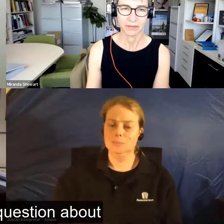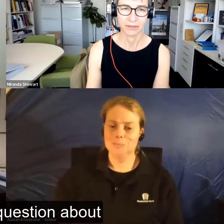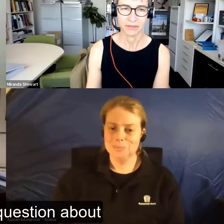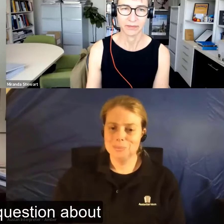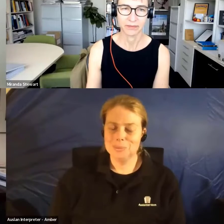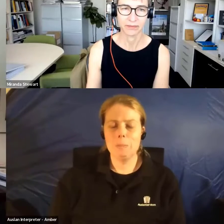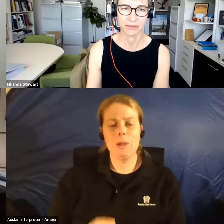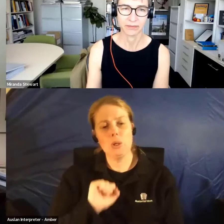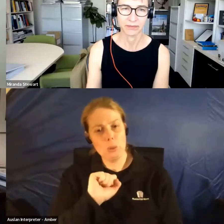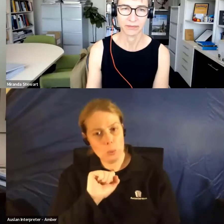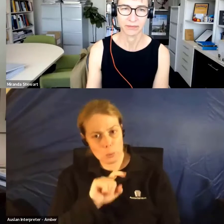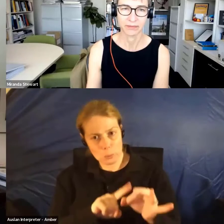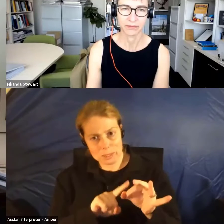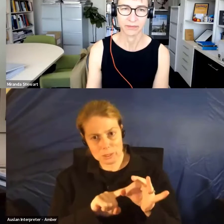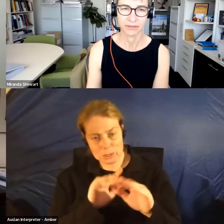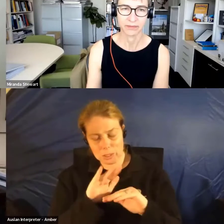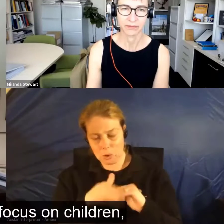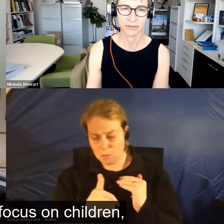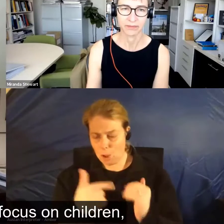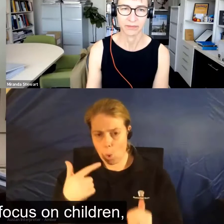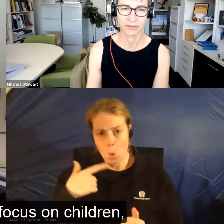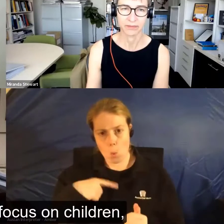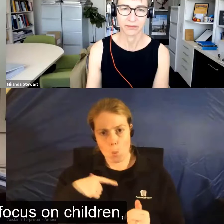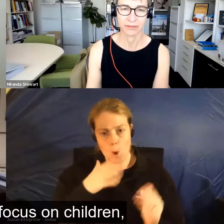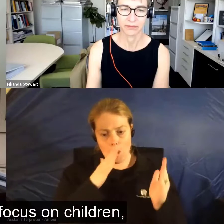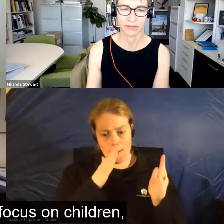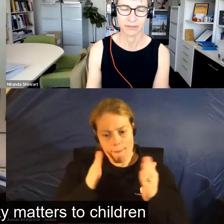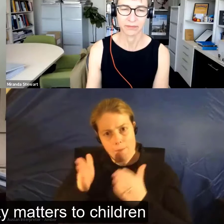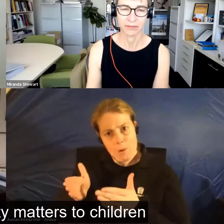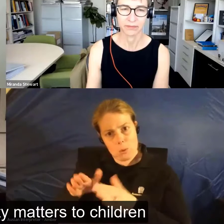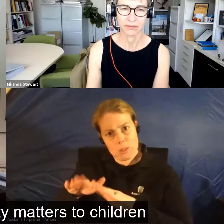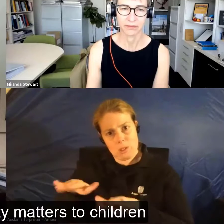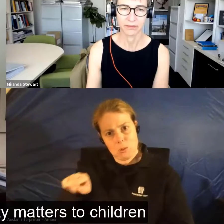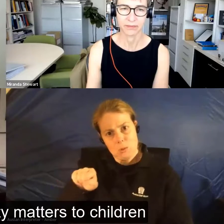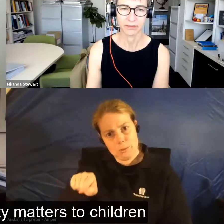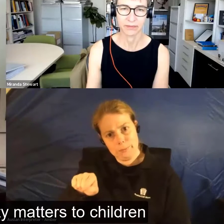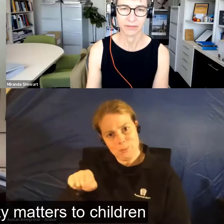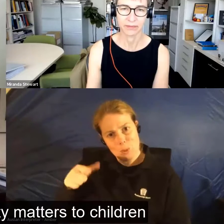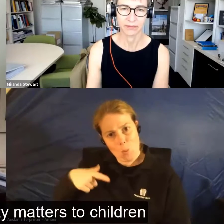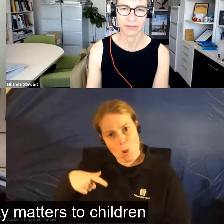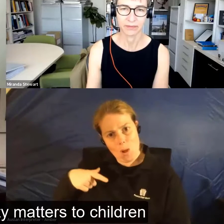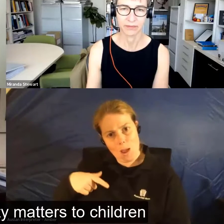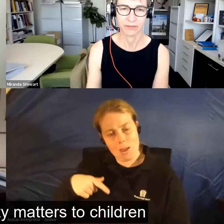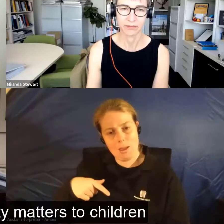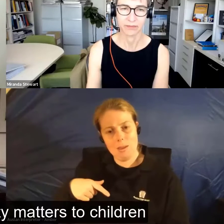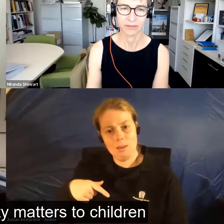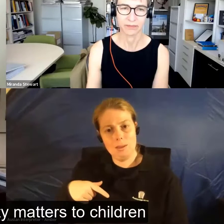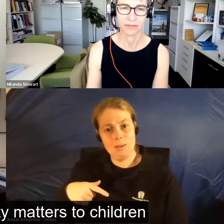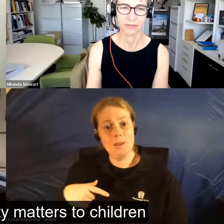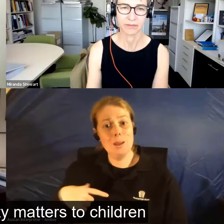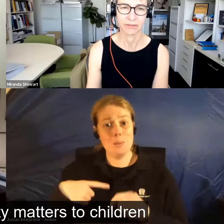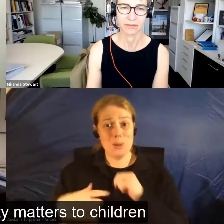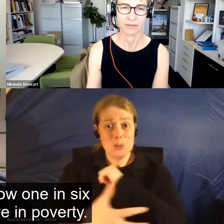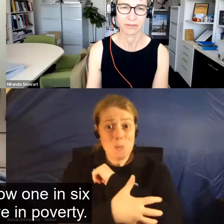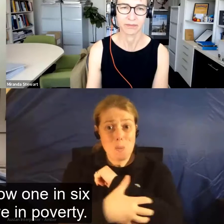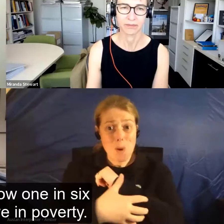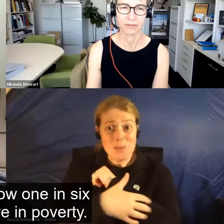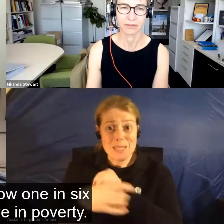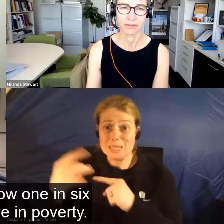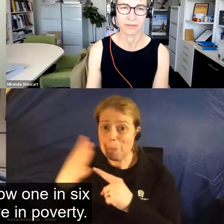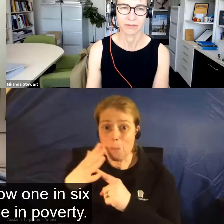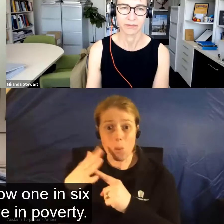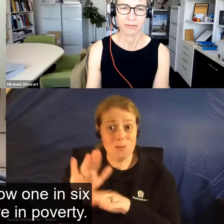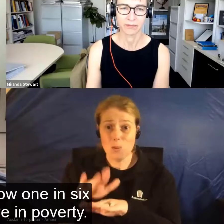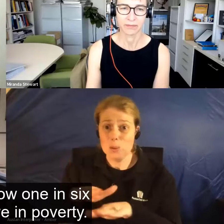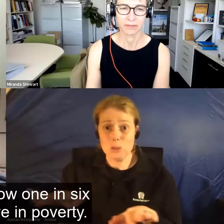question about why should we focus on children, it's because poverty matters to children. And we